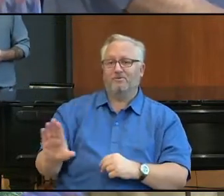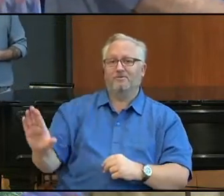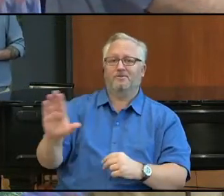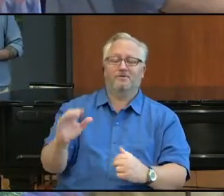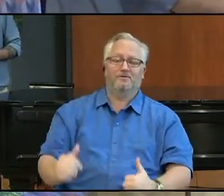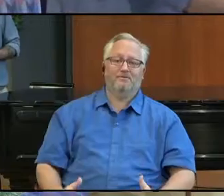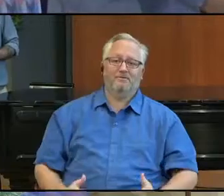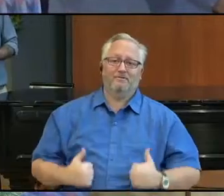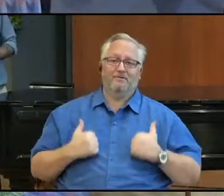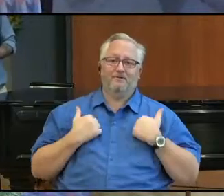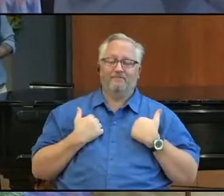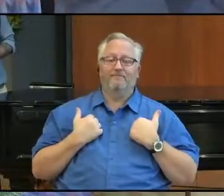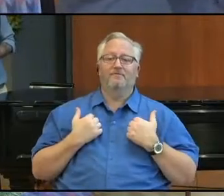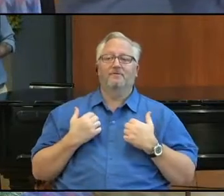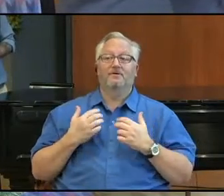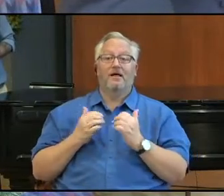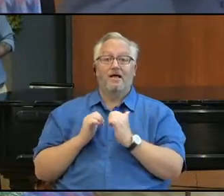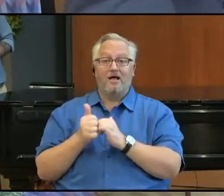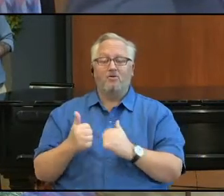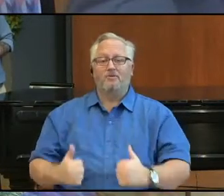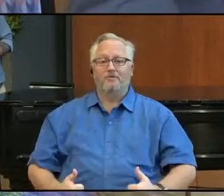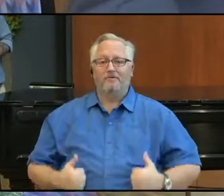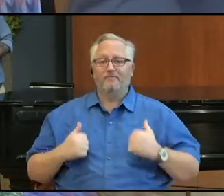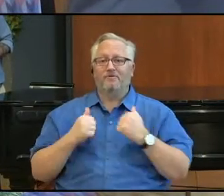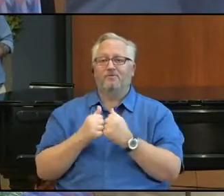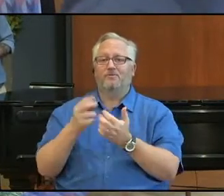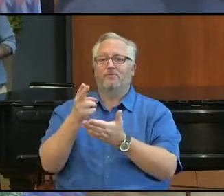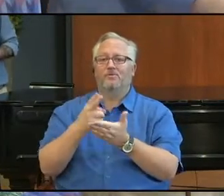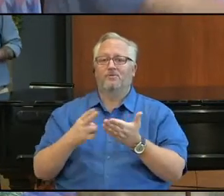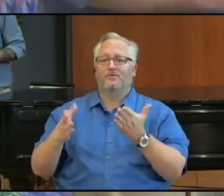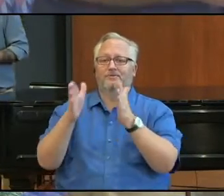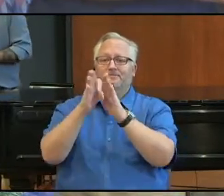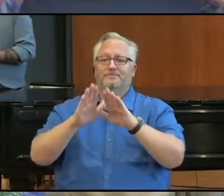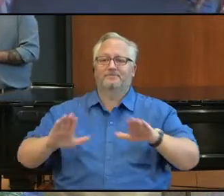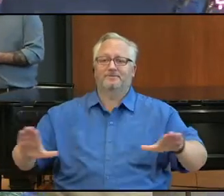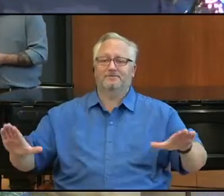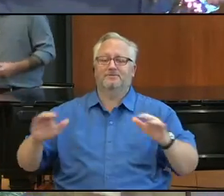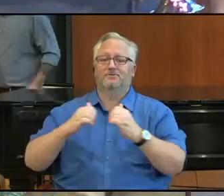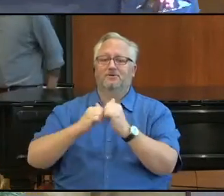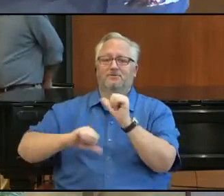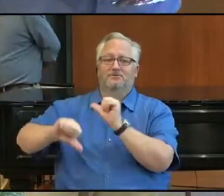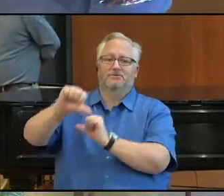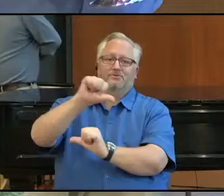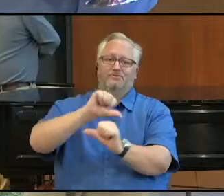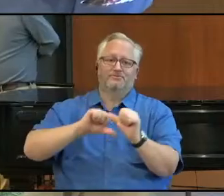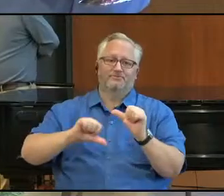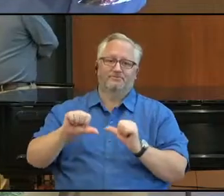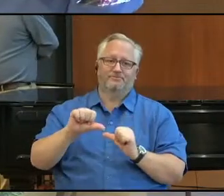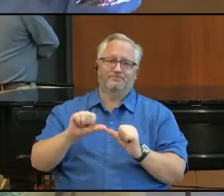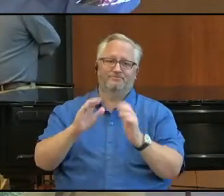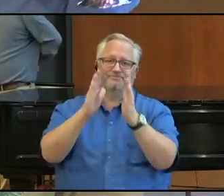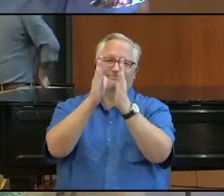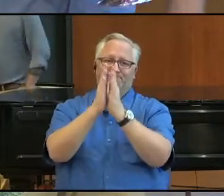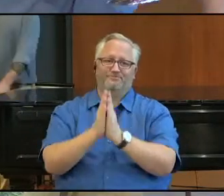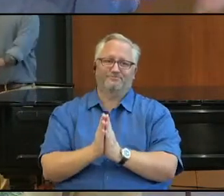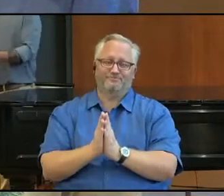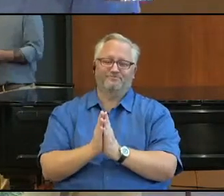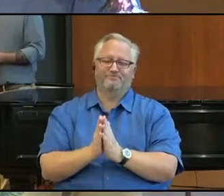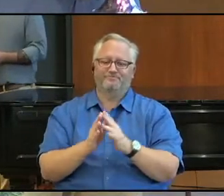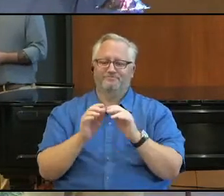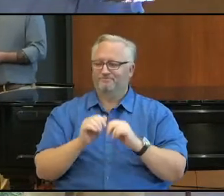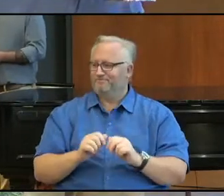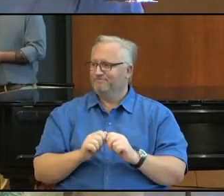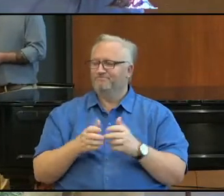lives by living in holy peace with one another. Amen. Bendita